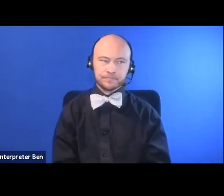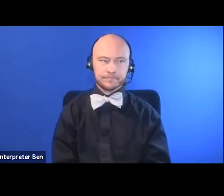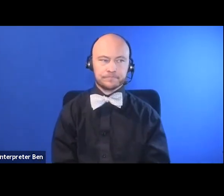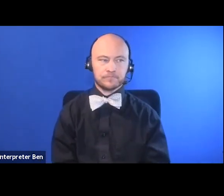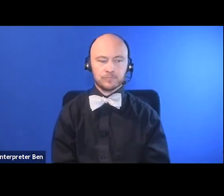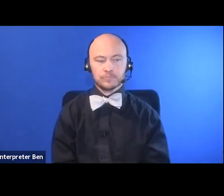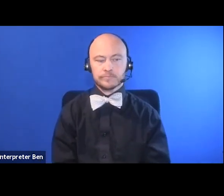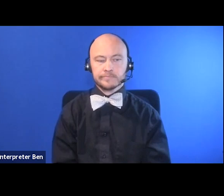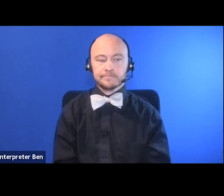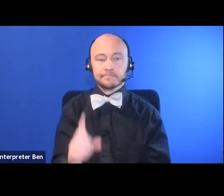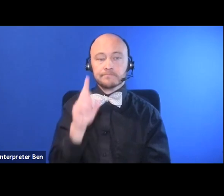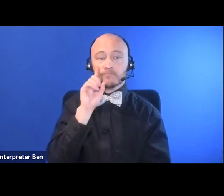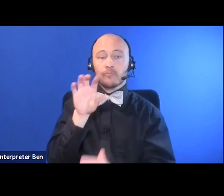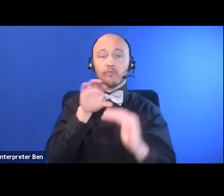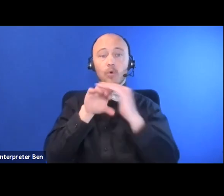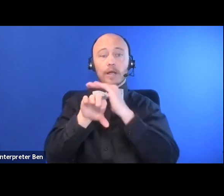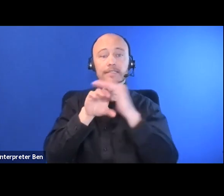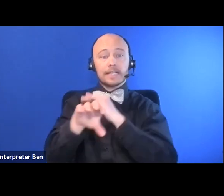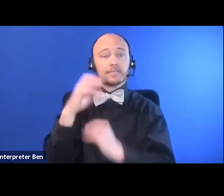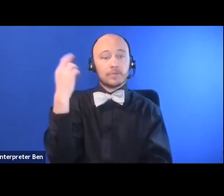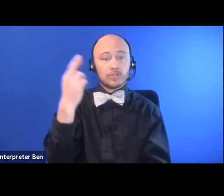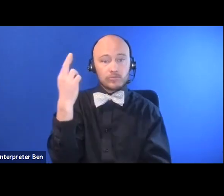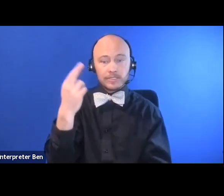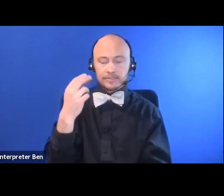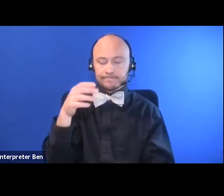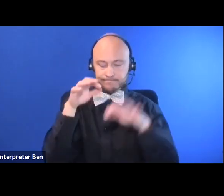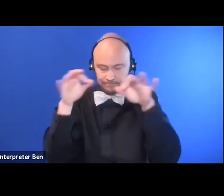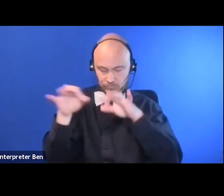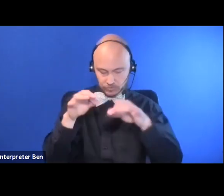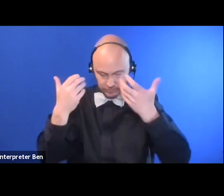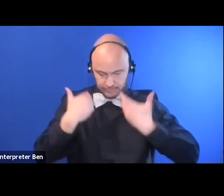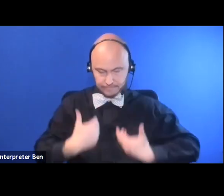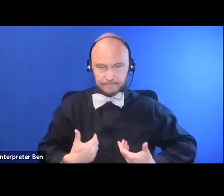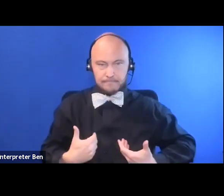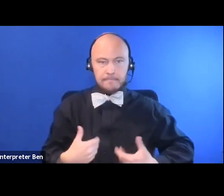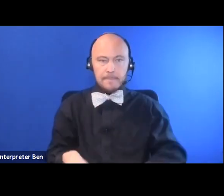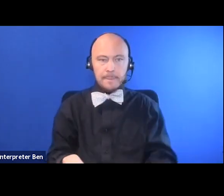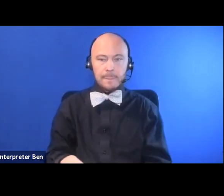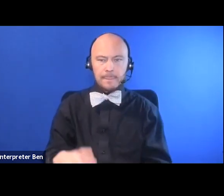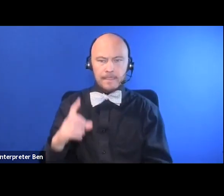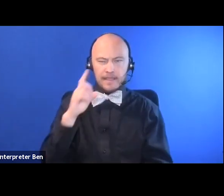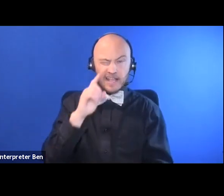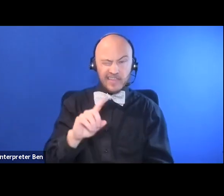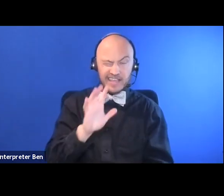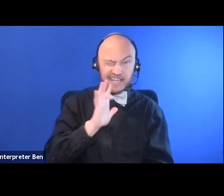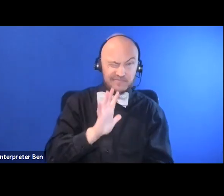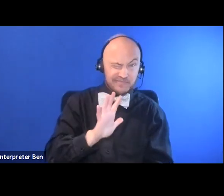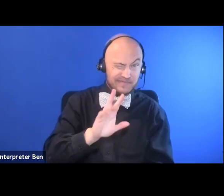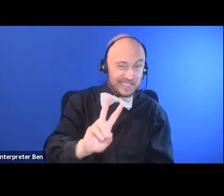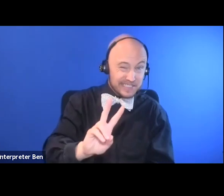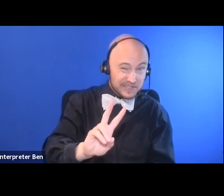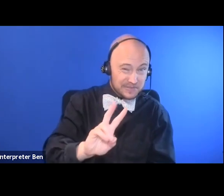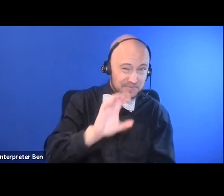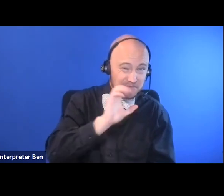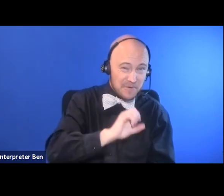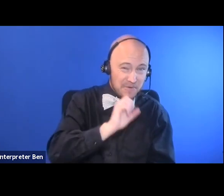For accessibility purposes, I'll describe myself. I think I'm 52 years old right